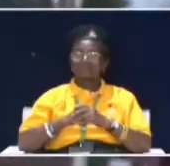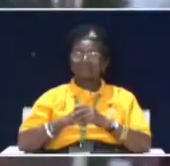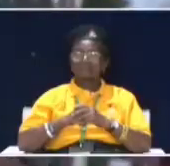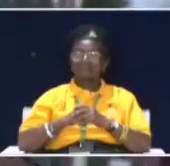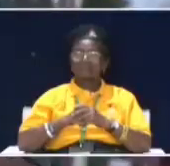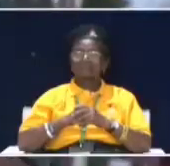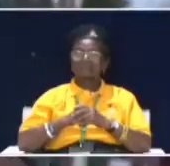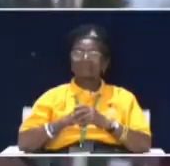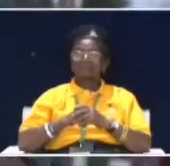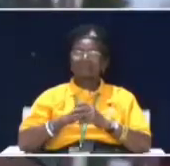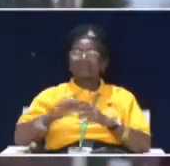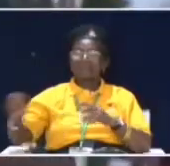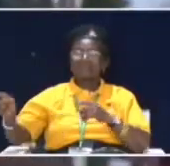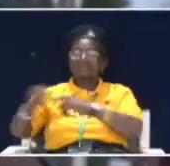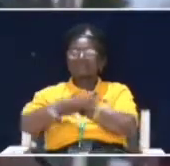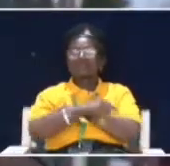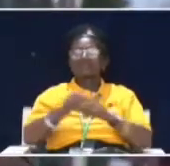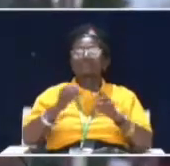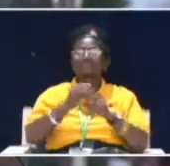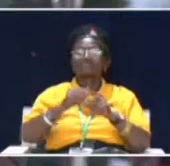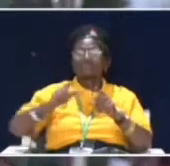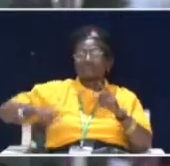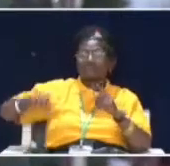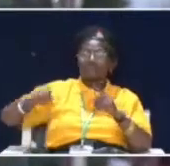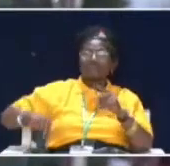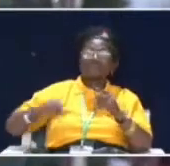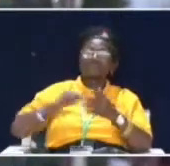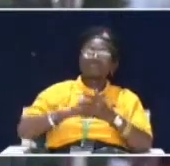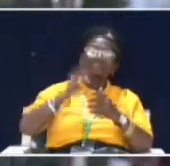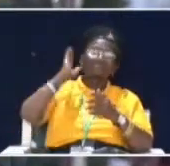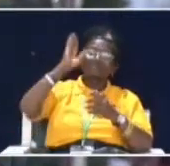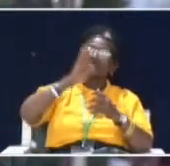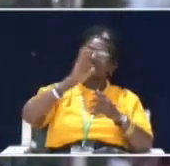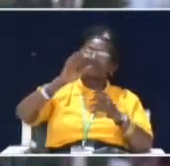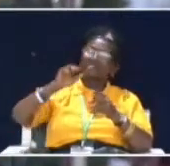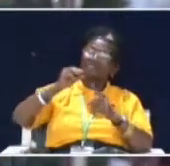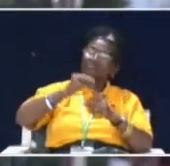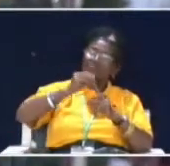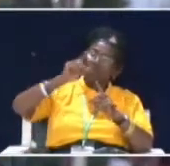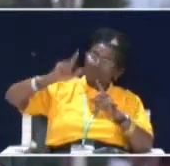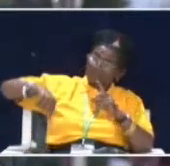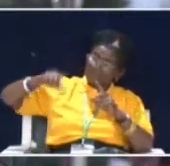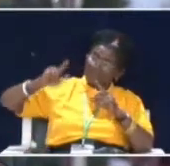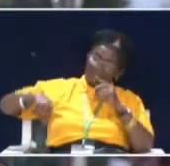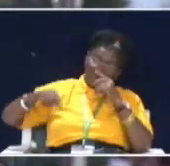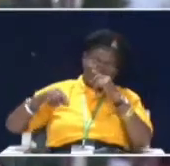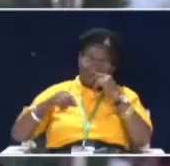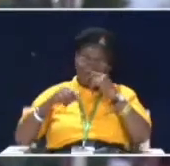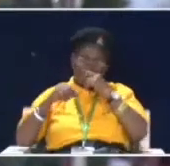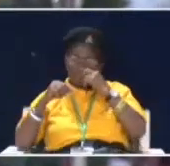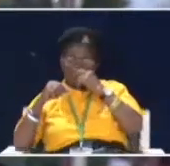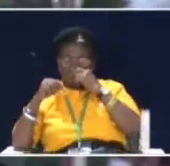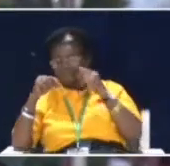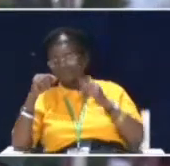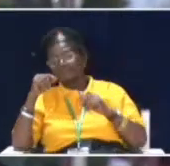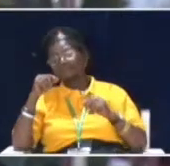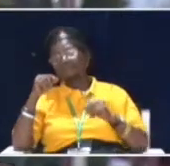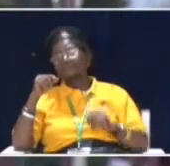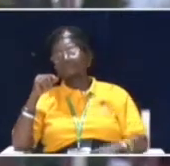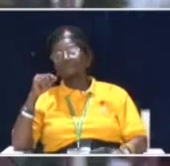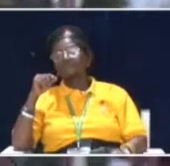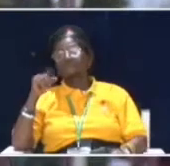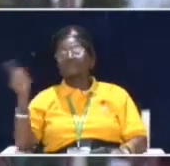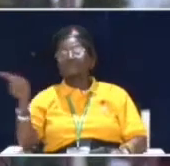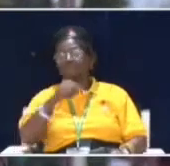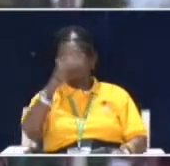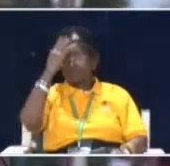A day too late, it will be too late. To ba je duro iseju kan ti ni a ti peju a ti bo sori. You know